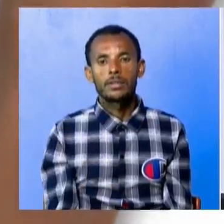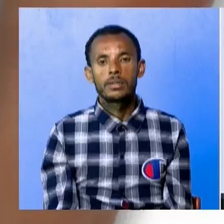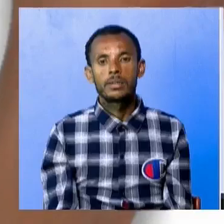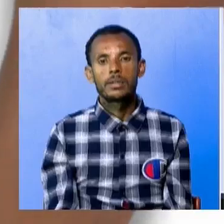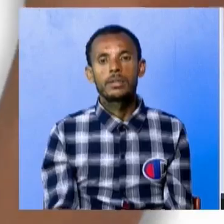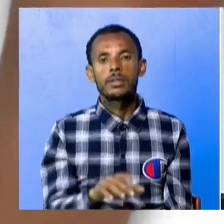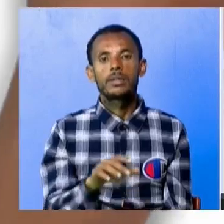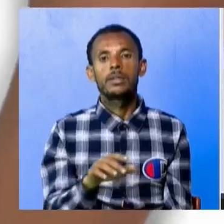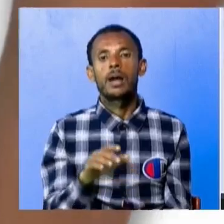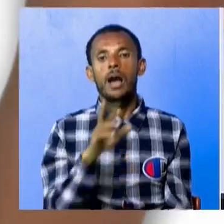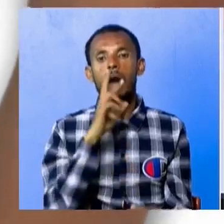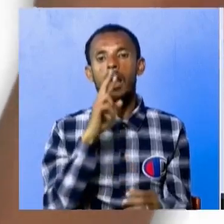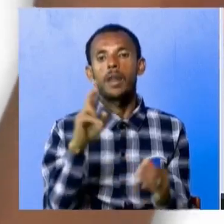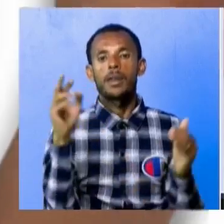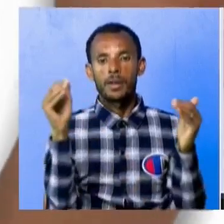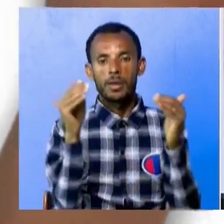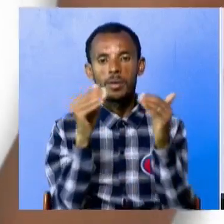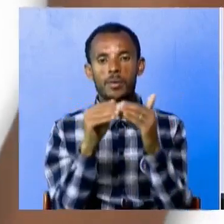are congruent.